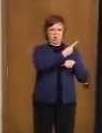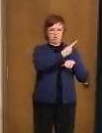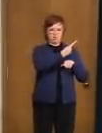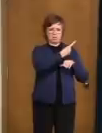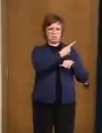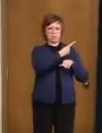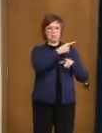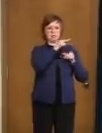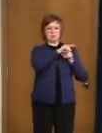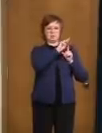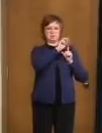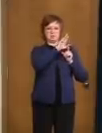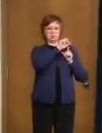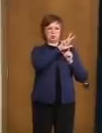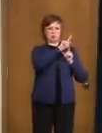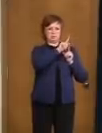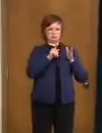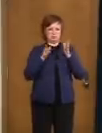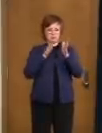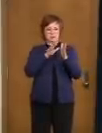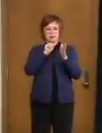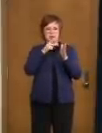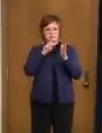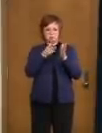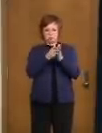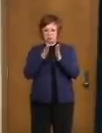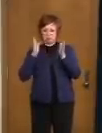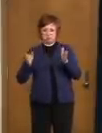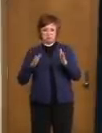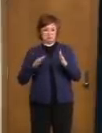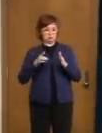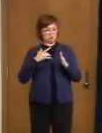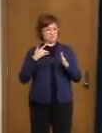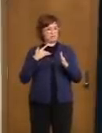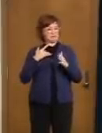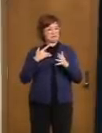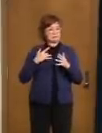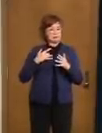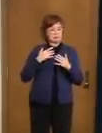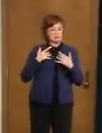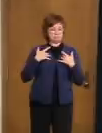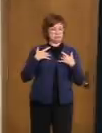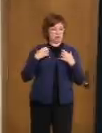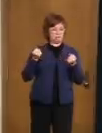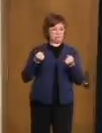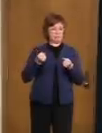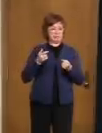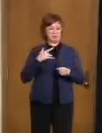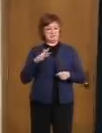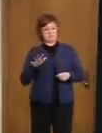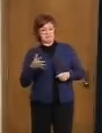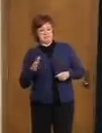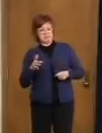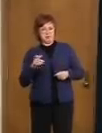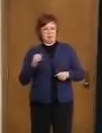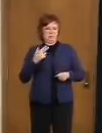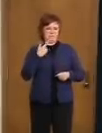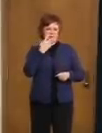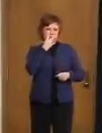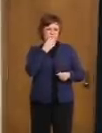sure we meet that timeline? So I have a great degree of confidence in the Saskatchewan Health Authority that they'll be able to